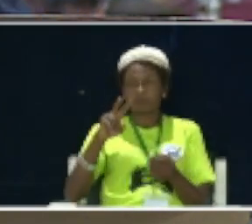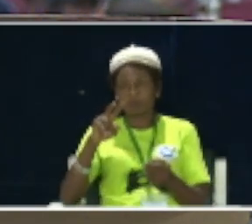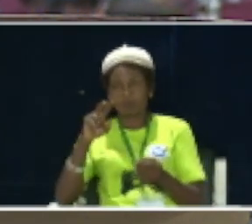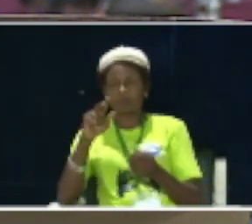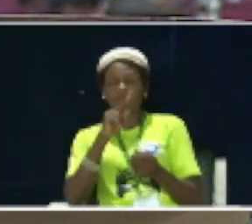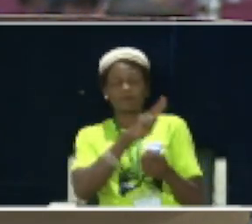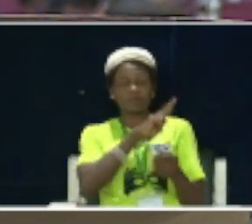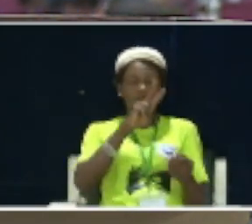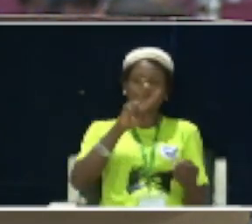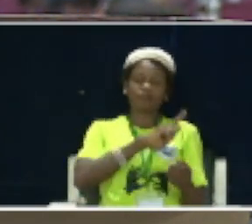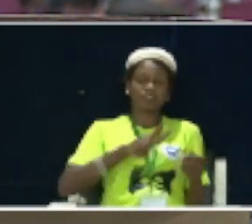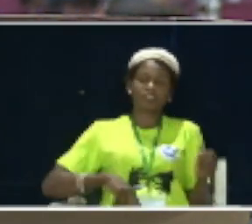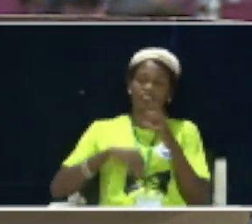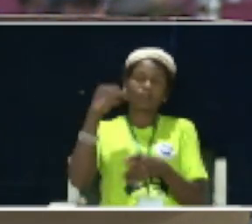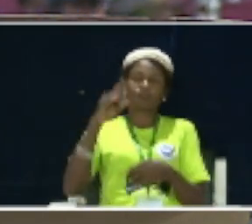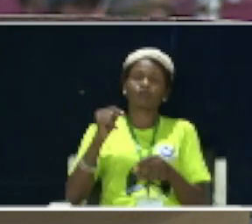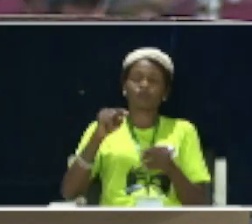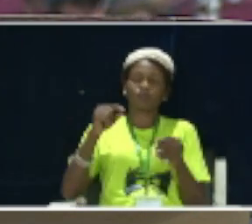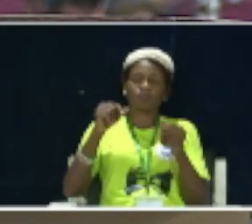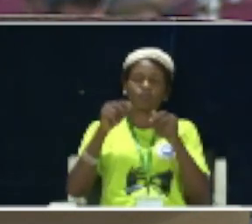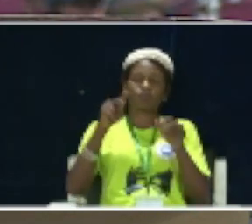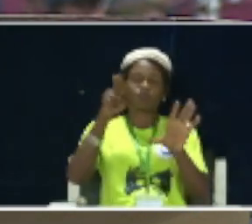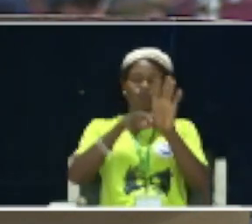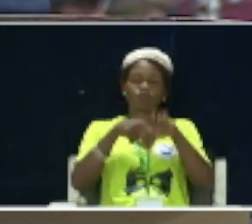But humility will reposition you.